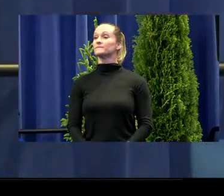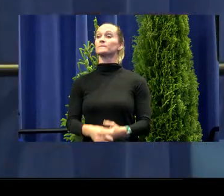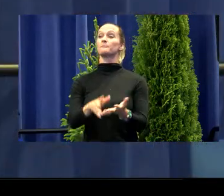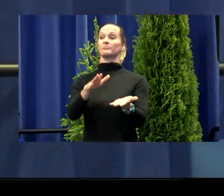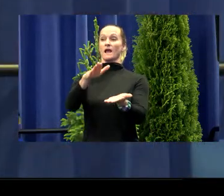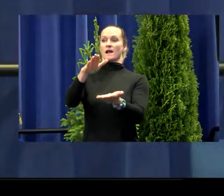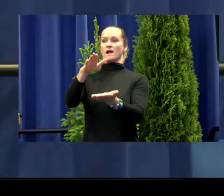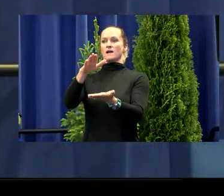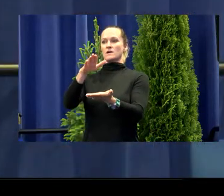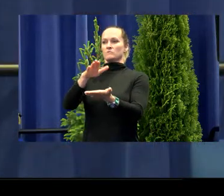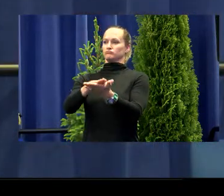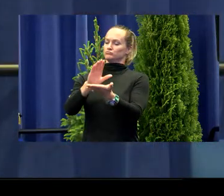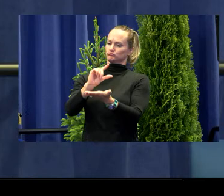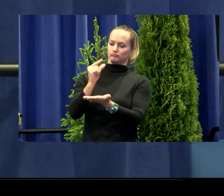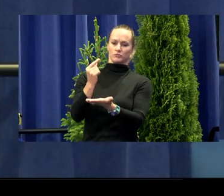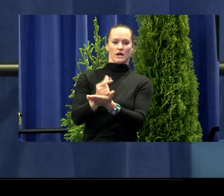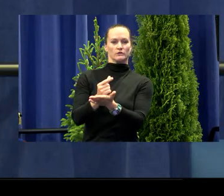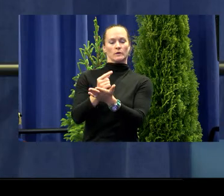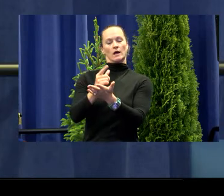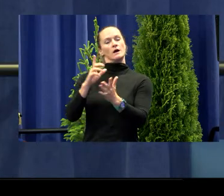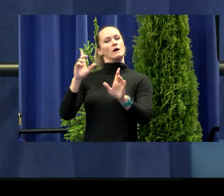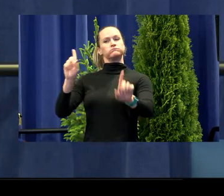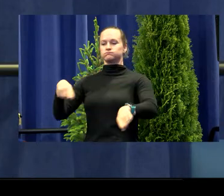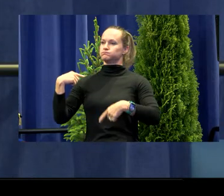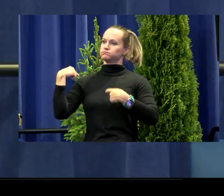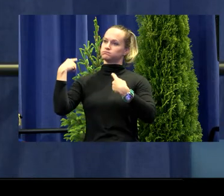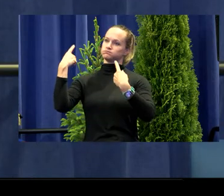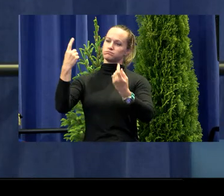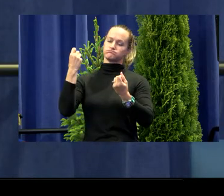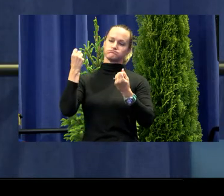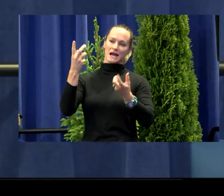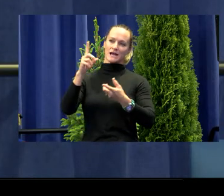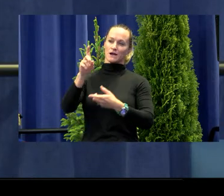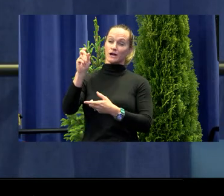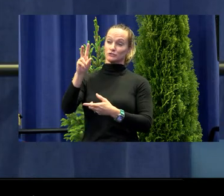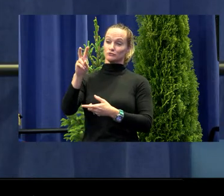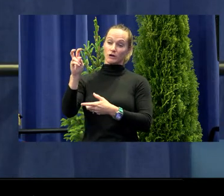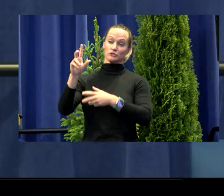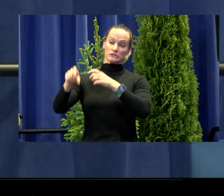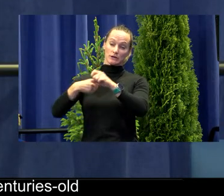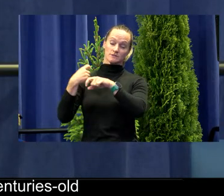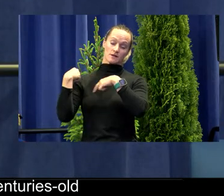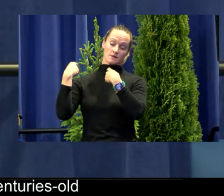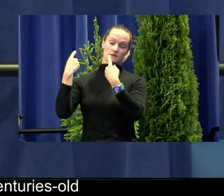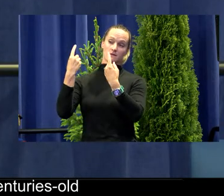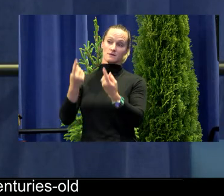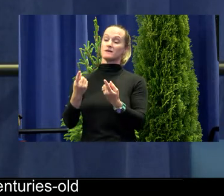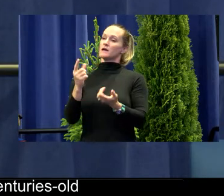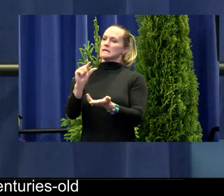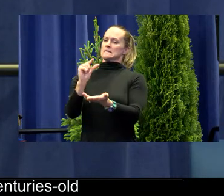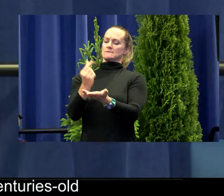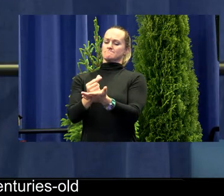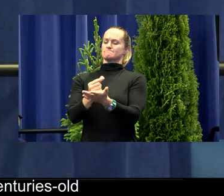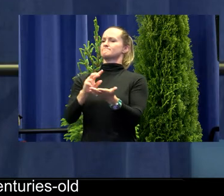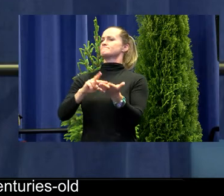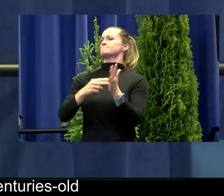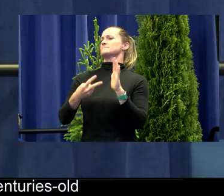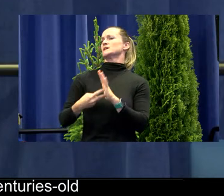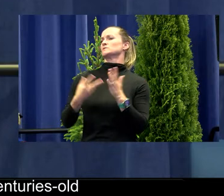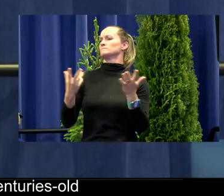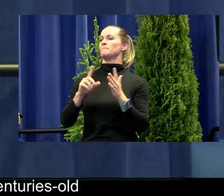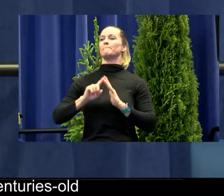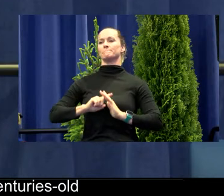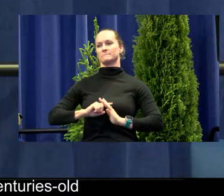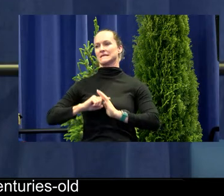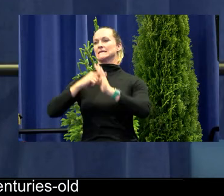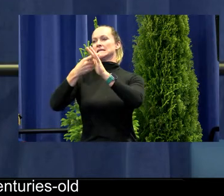Academic commencement is a centuries-old tradition. By its definition, commencement is the beginning of a